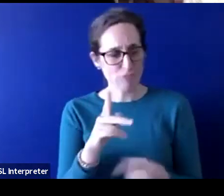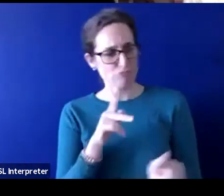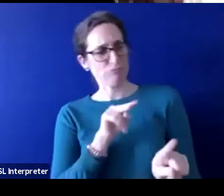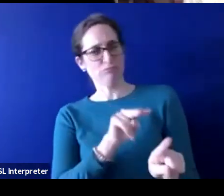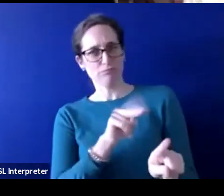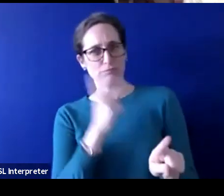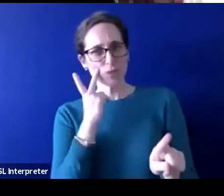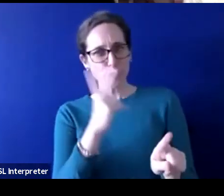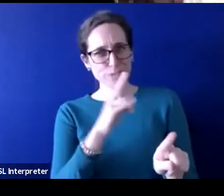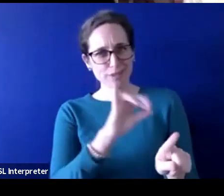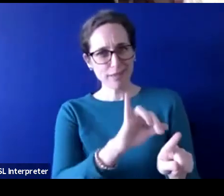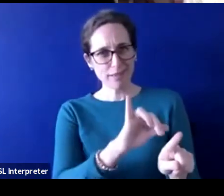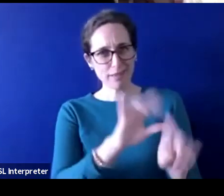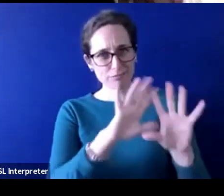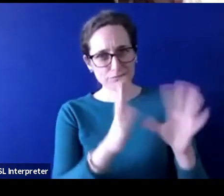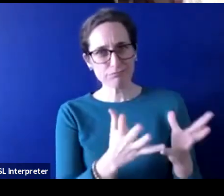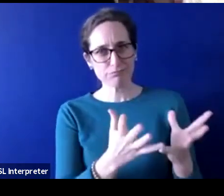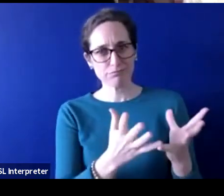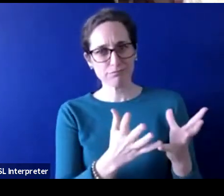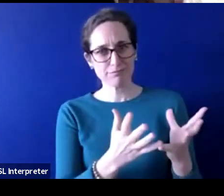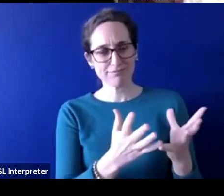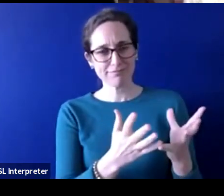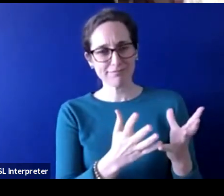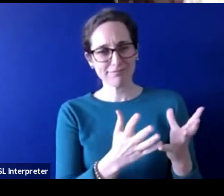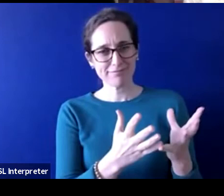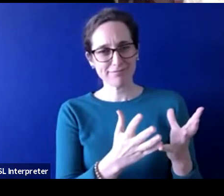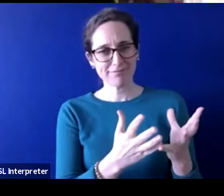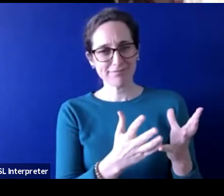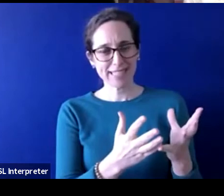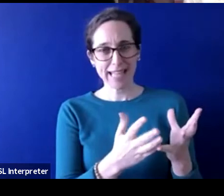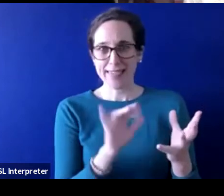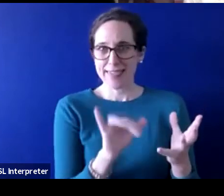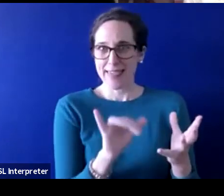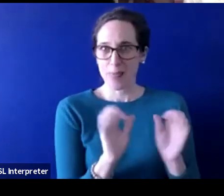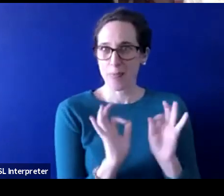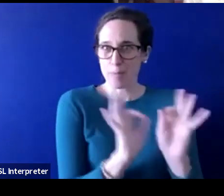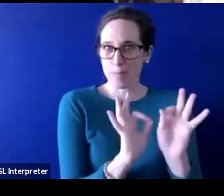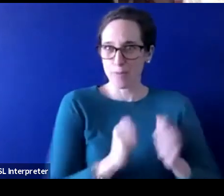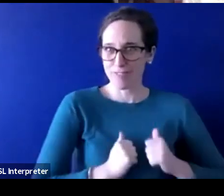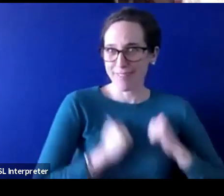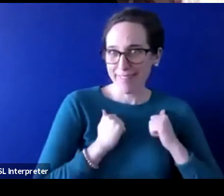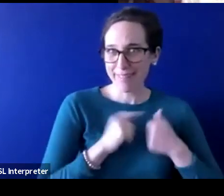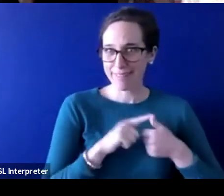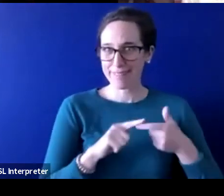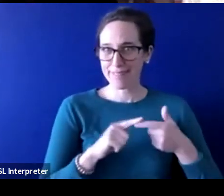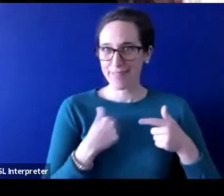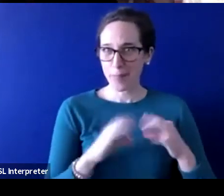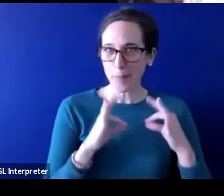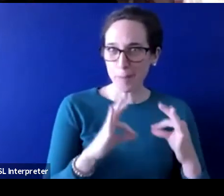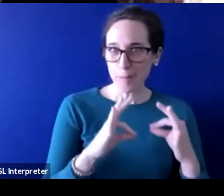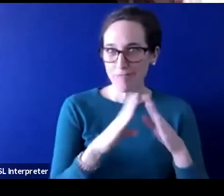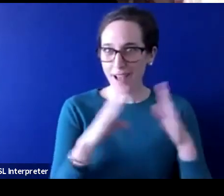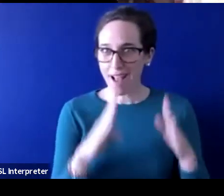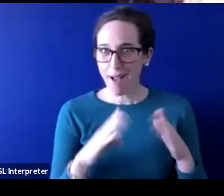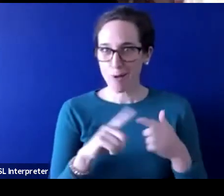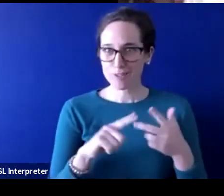idea of they're marrying the perfect life, the perfect house, the basically the American dream.